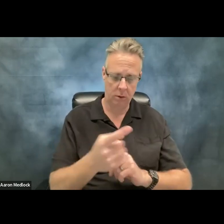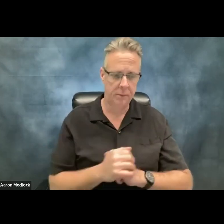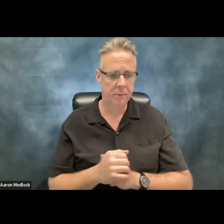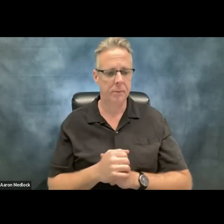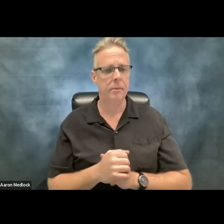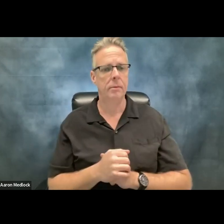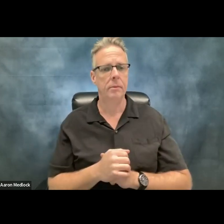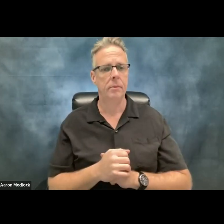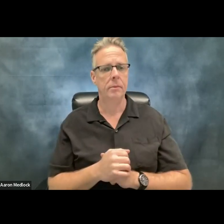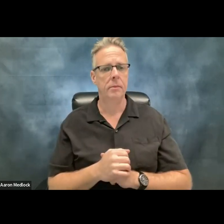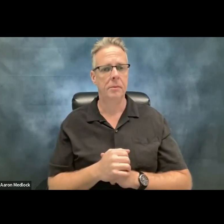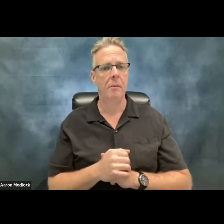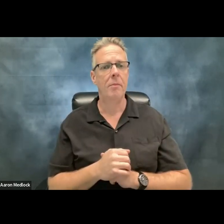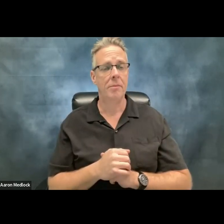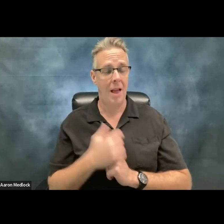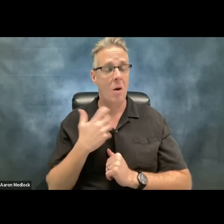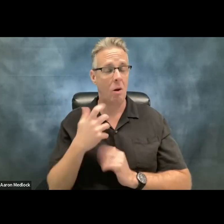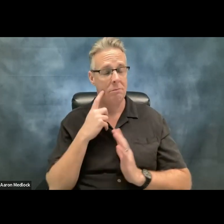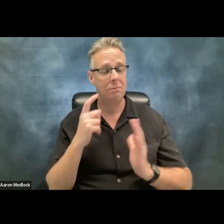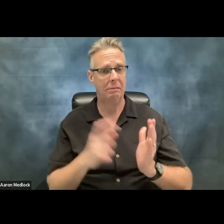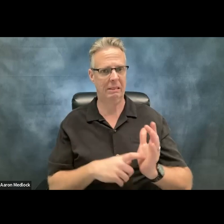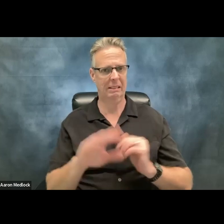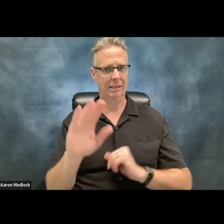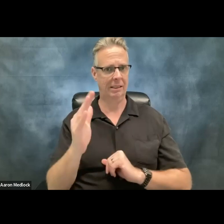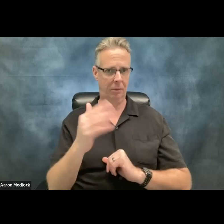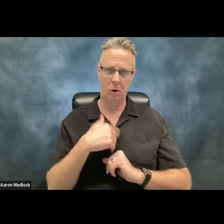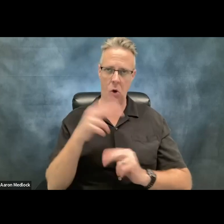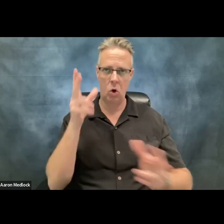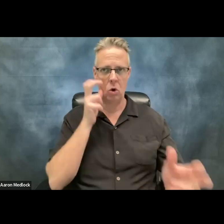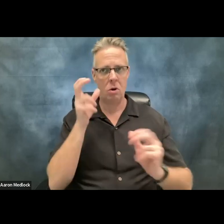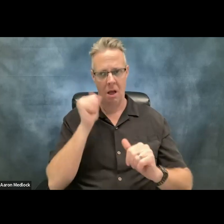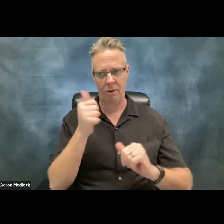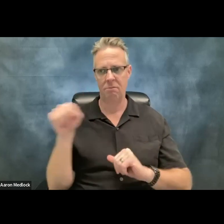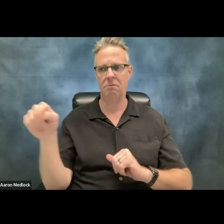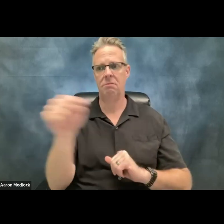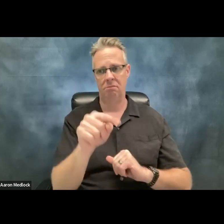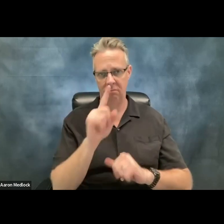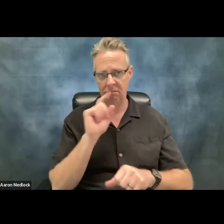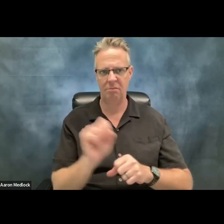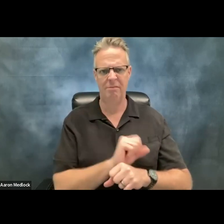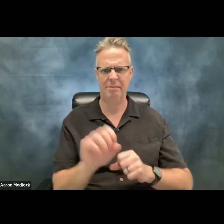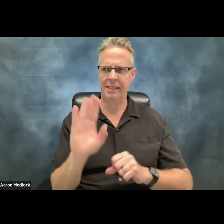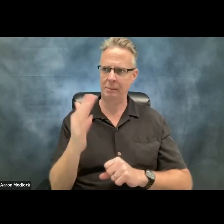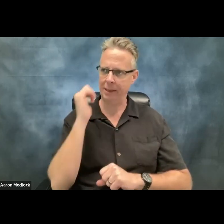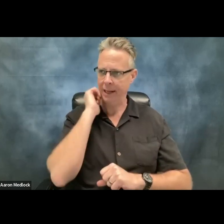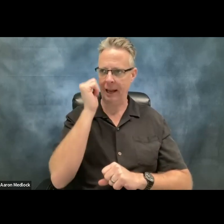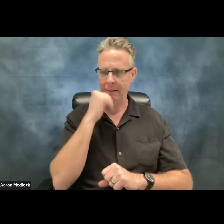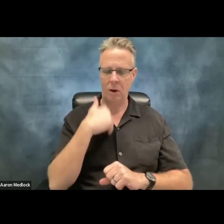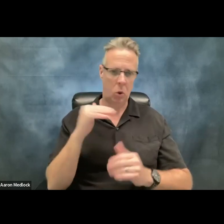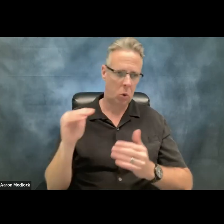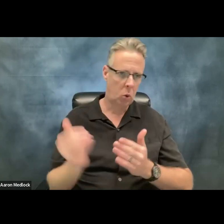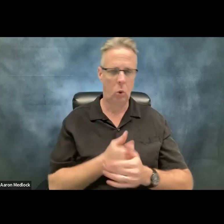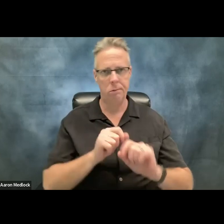to acknowledge that it certainly seems to me, and I've heard from others saying this too, that it seems like every day there's a news story